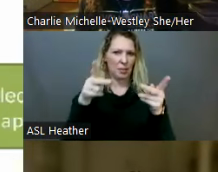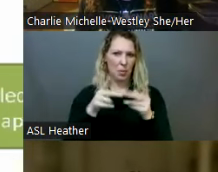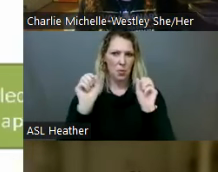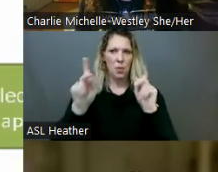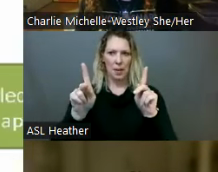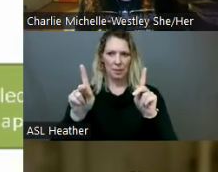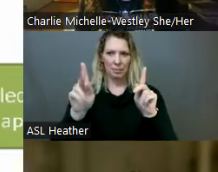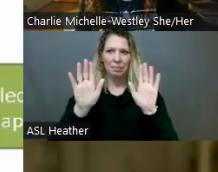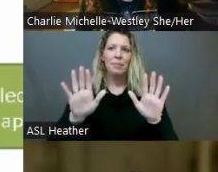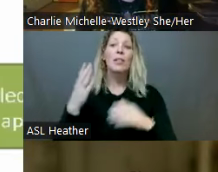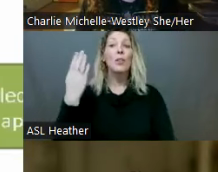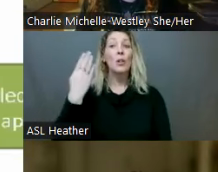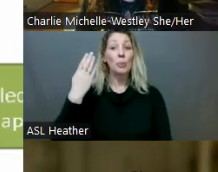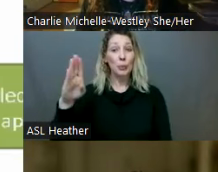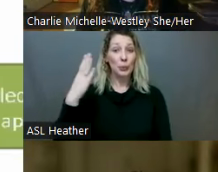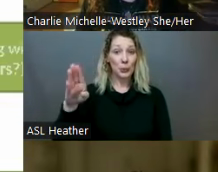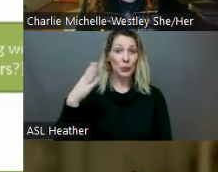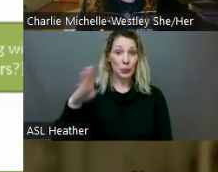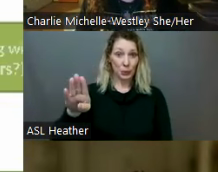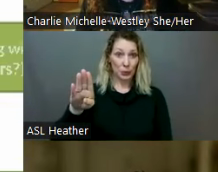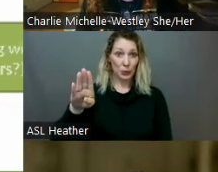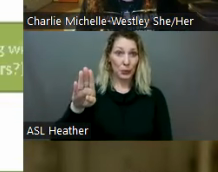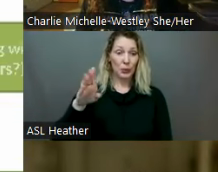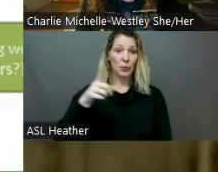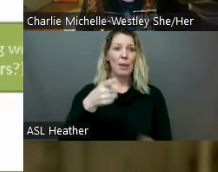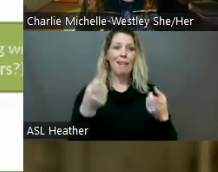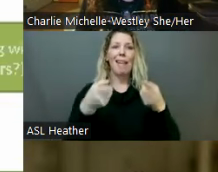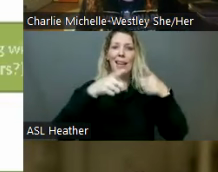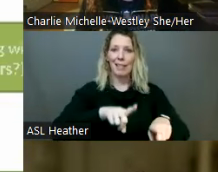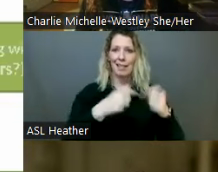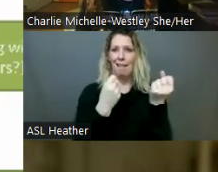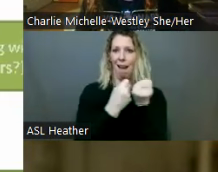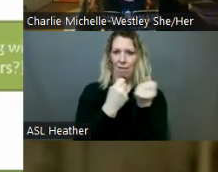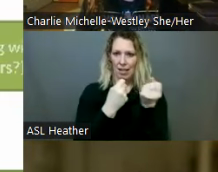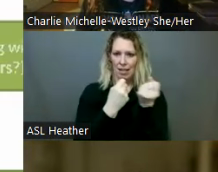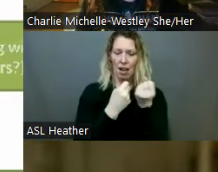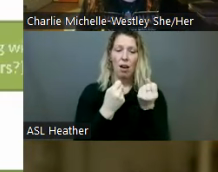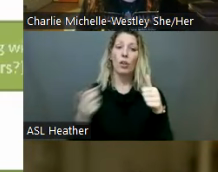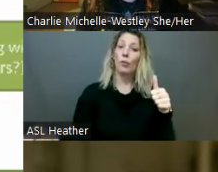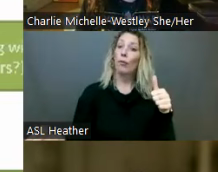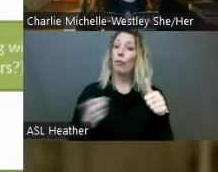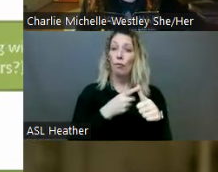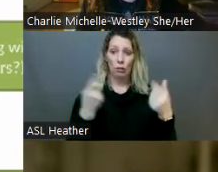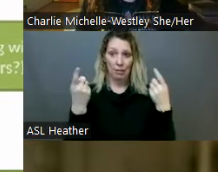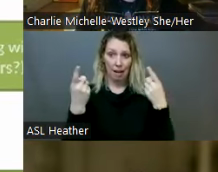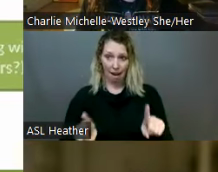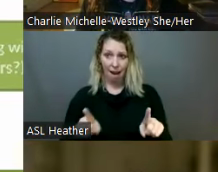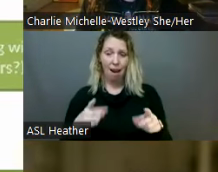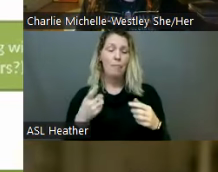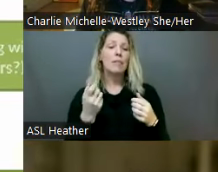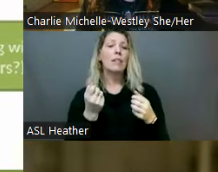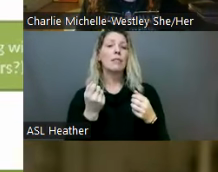Okay. So in the blue section, incident advocate, the first thing that happens is an incident between